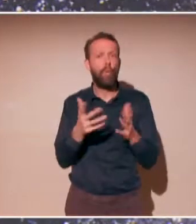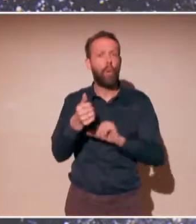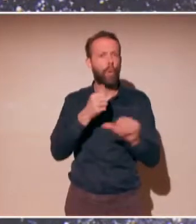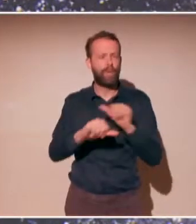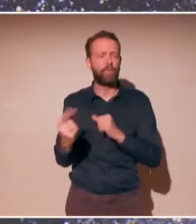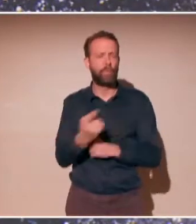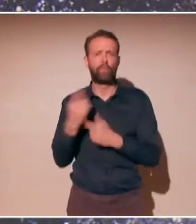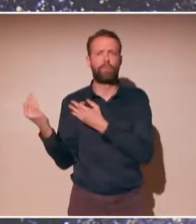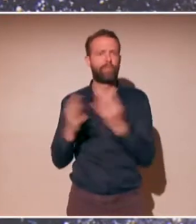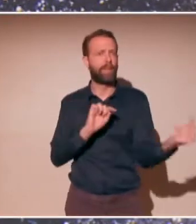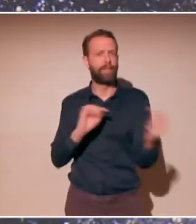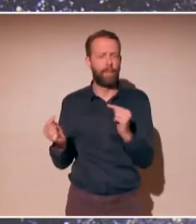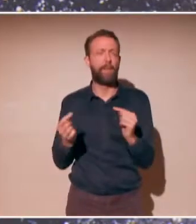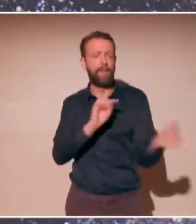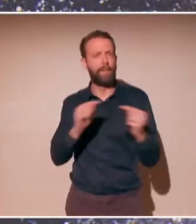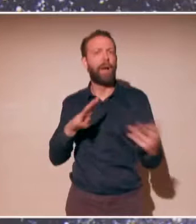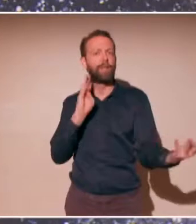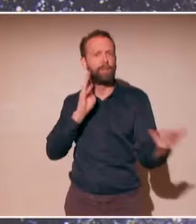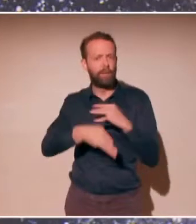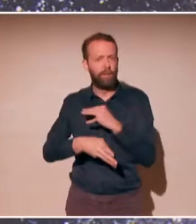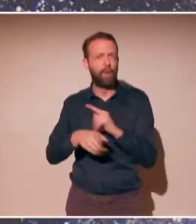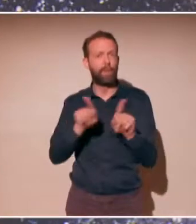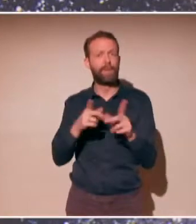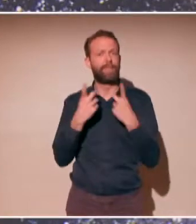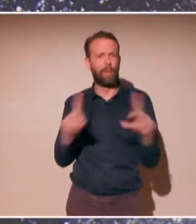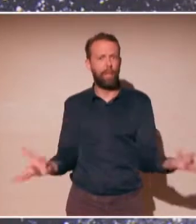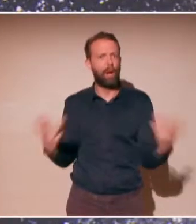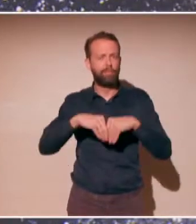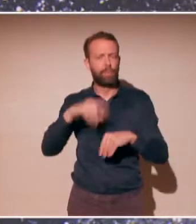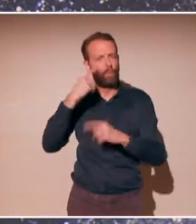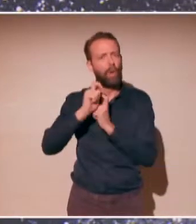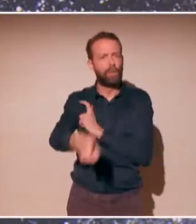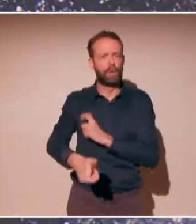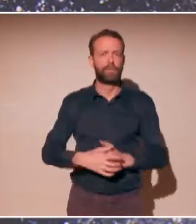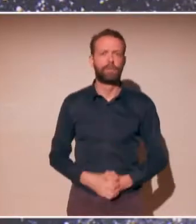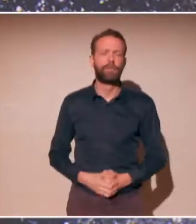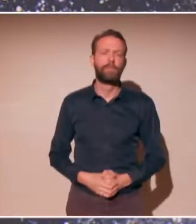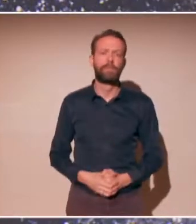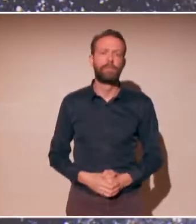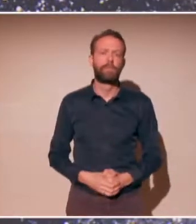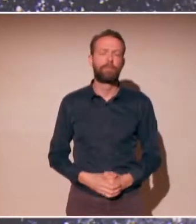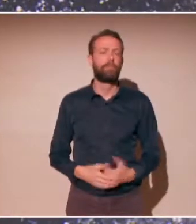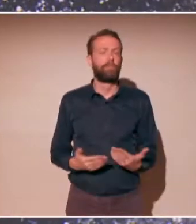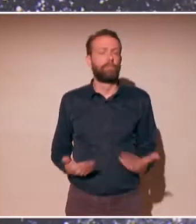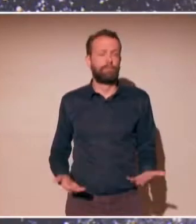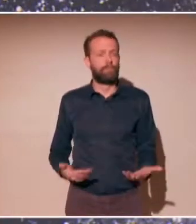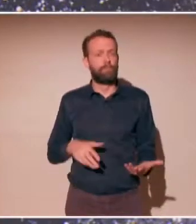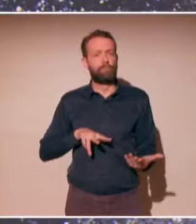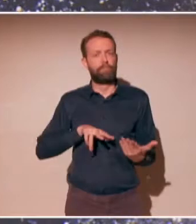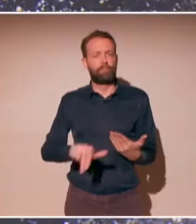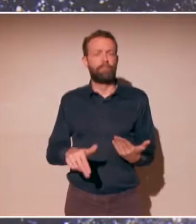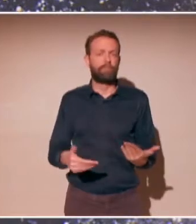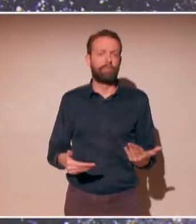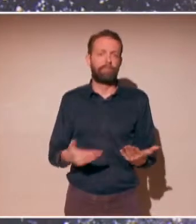back to this in a minute, continuous, transparent democratic debates on all of the consequences of these breakthroughs.